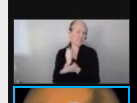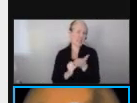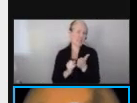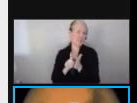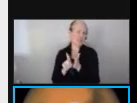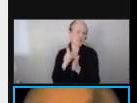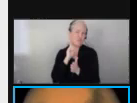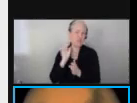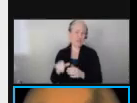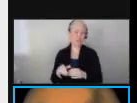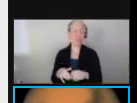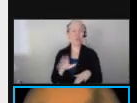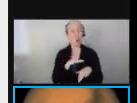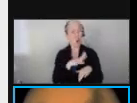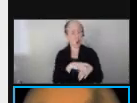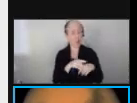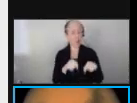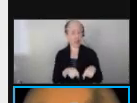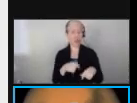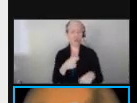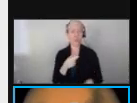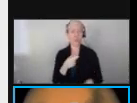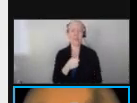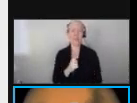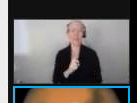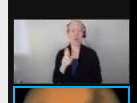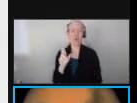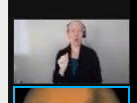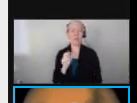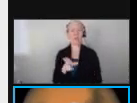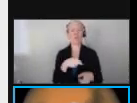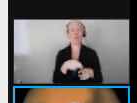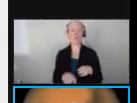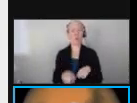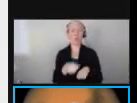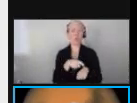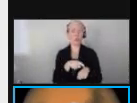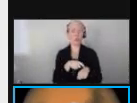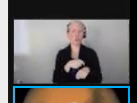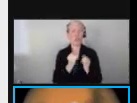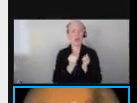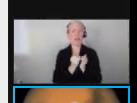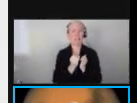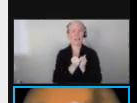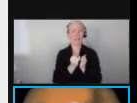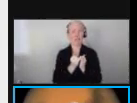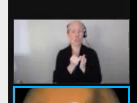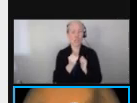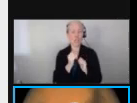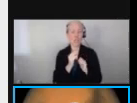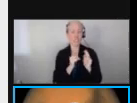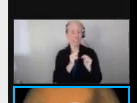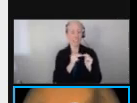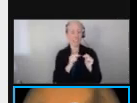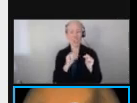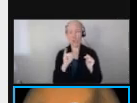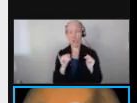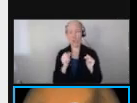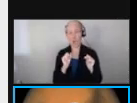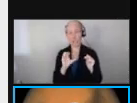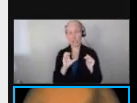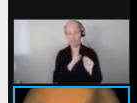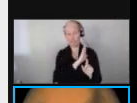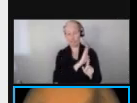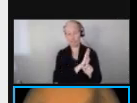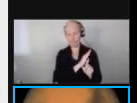Earth. The Hera is a short duration isolation facility that we have at Johnson Space Center. We do a